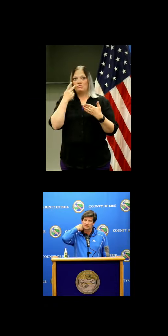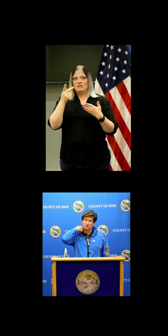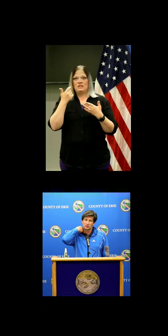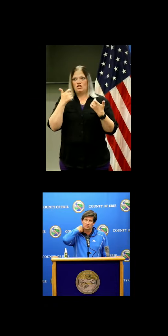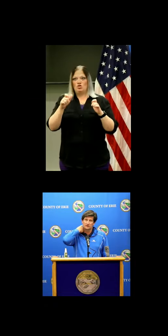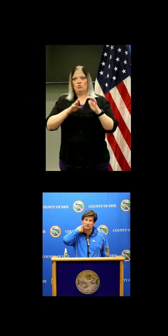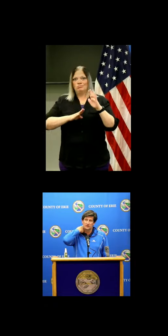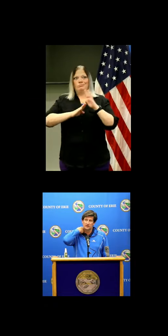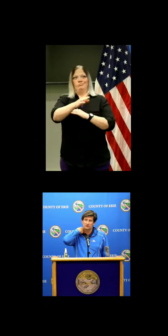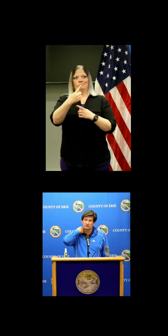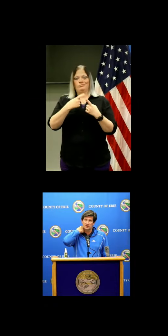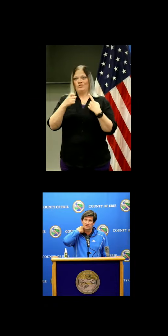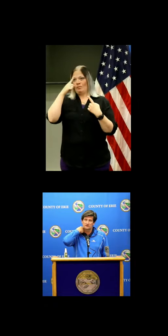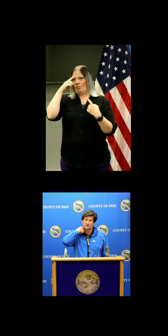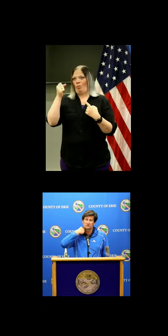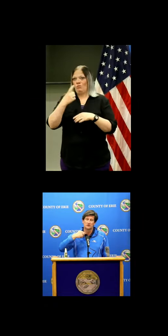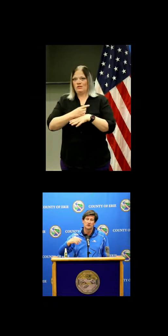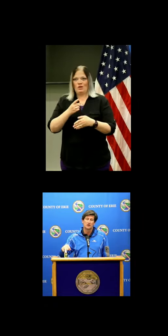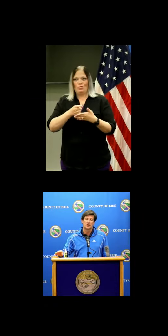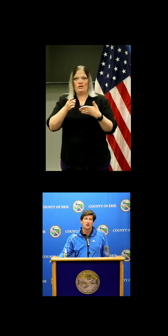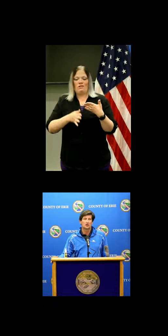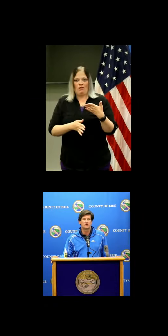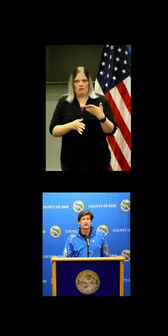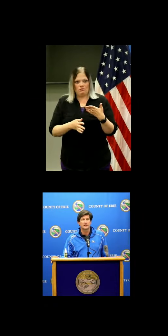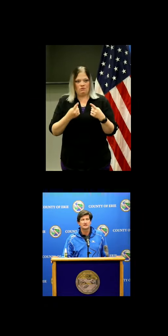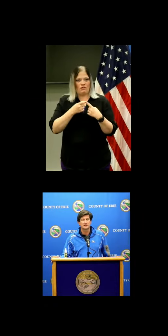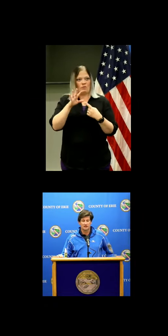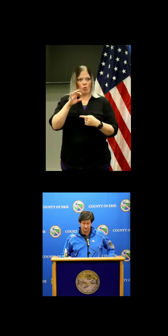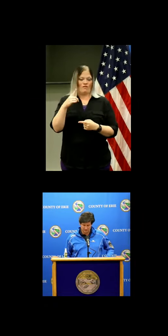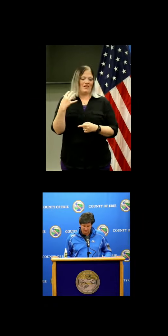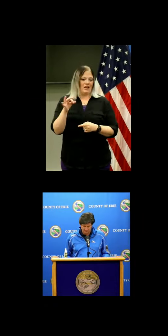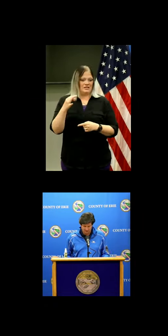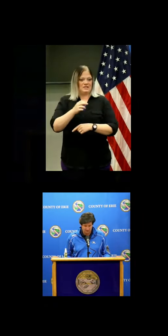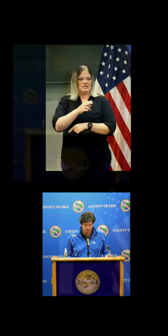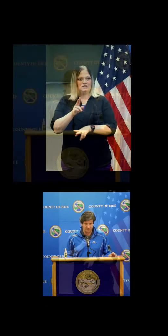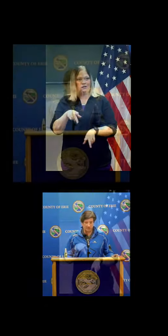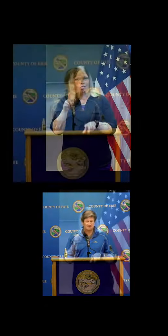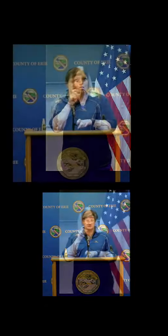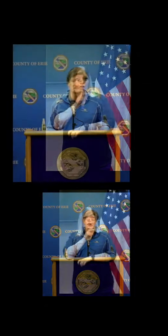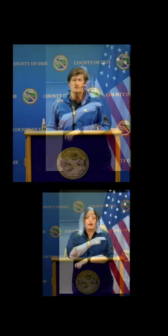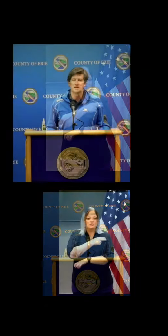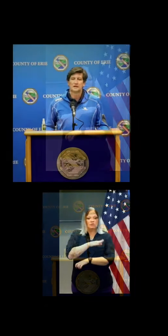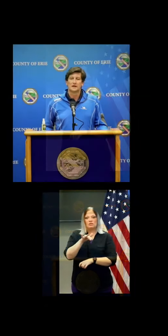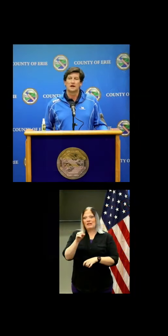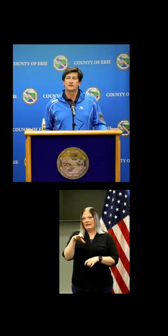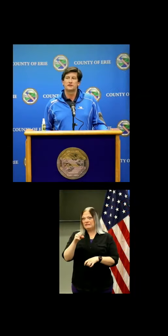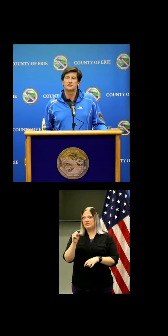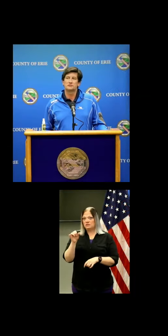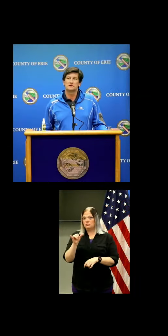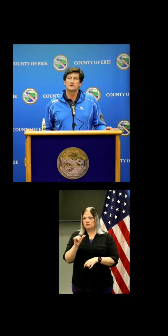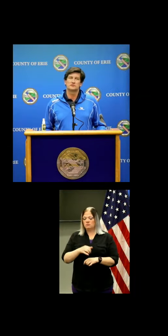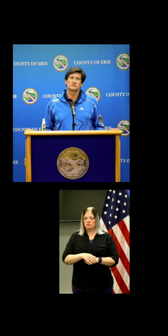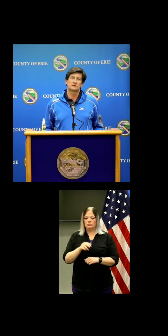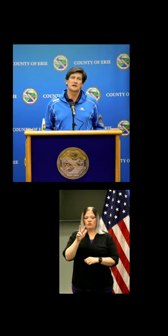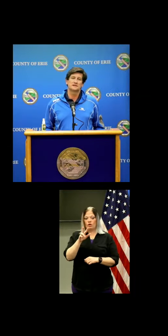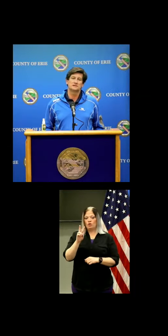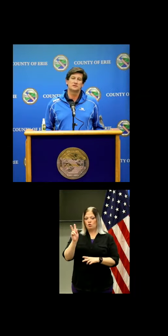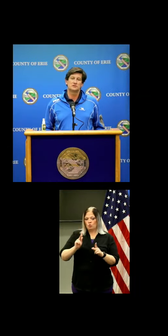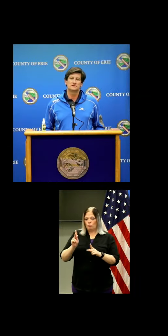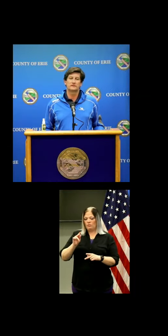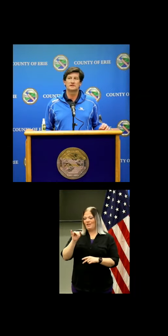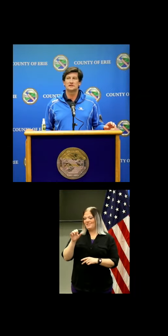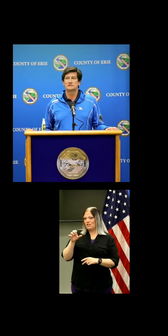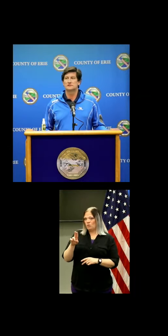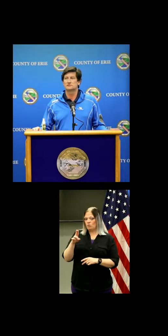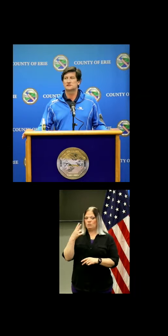as a result of Memorial Day weekend with regards to COVID-19 hospitalizations as well as cases. 32 individuals were in the